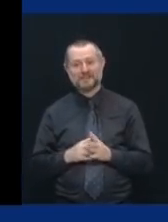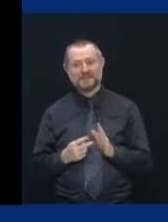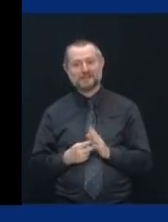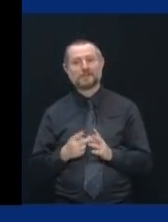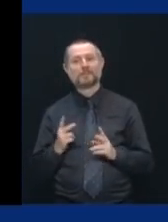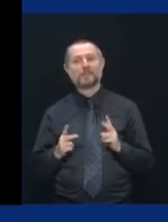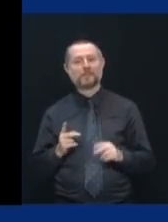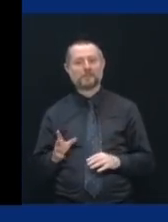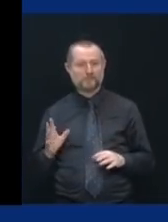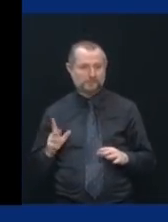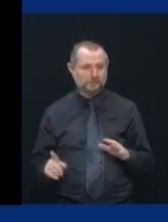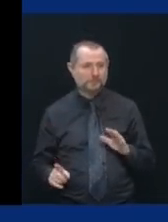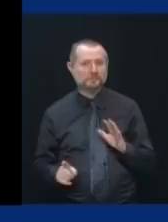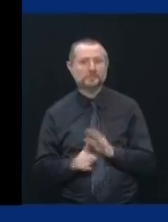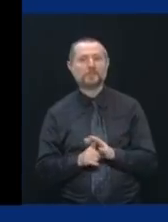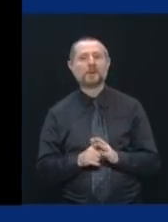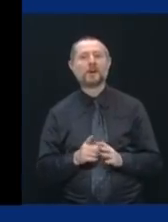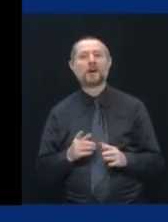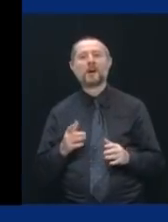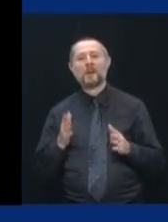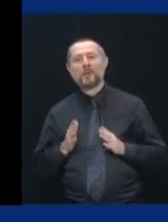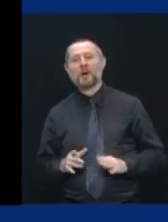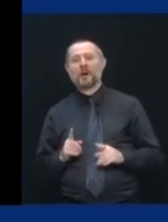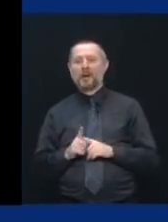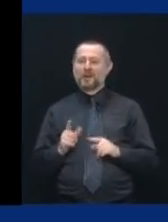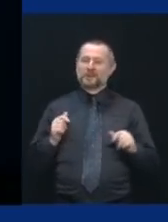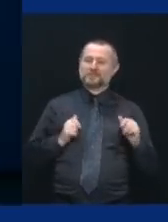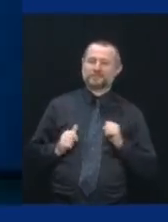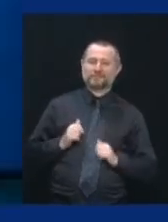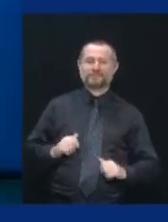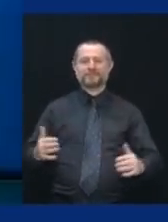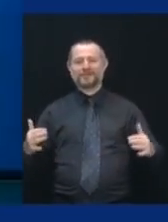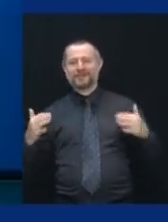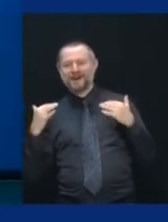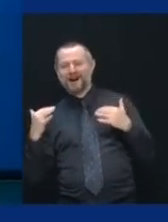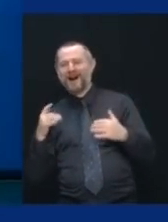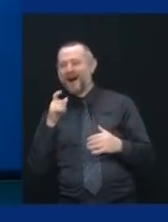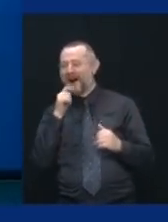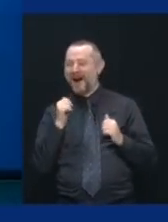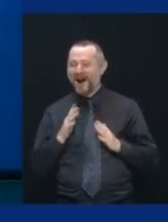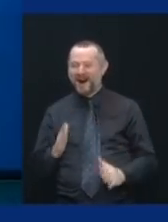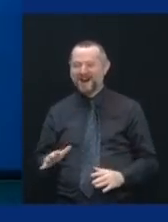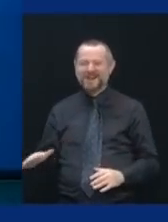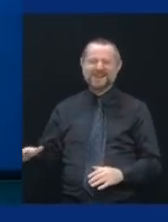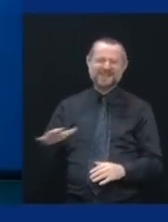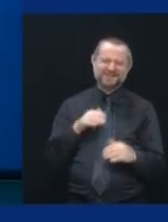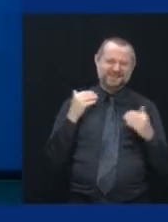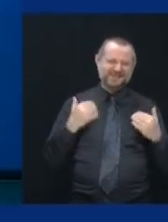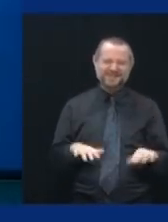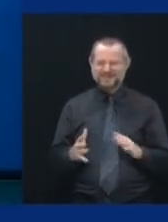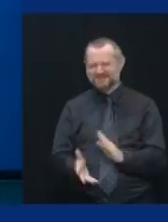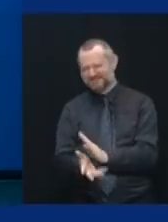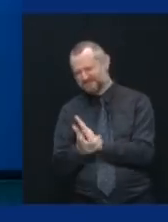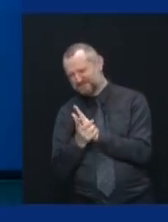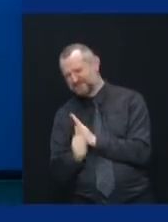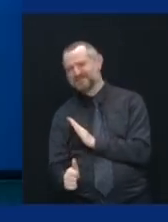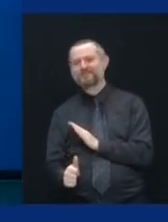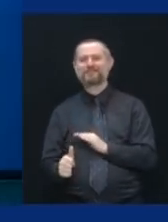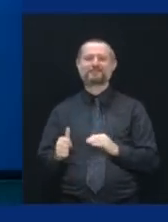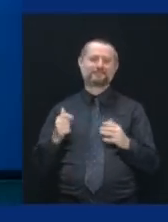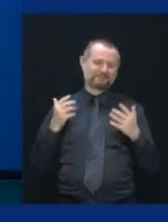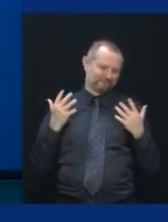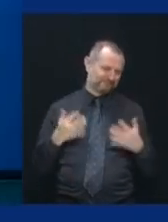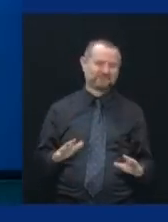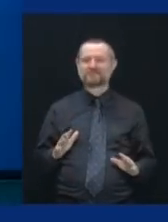pop-up entertainments with really great entertainers. And then they will be shown